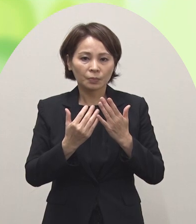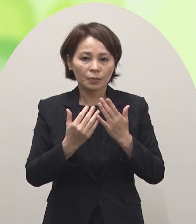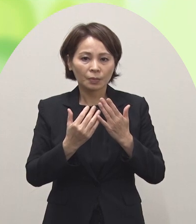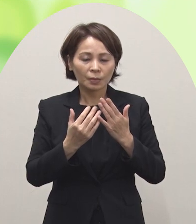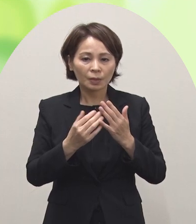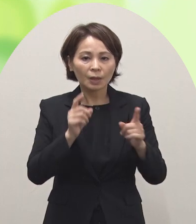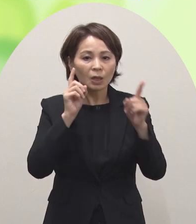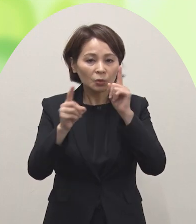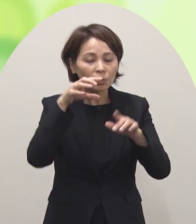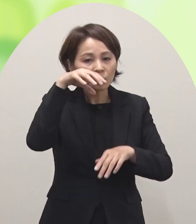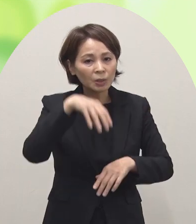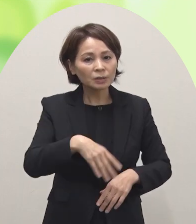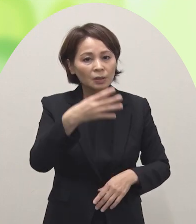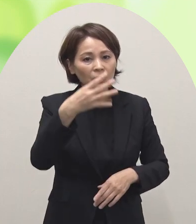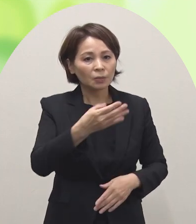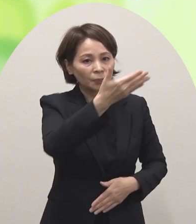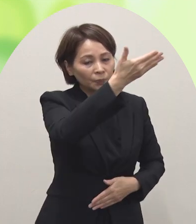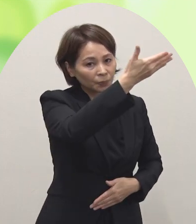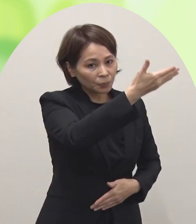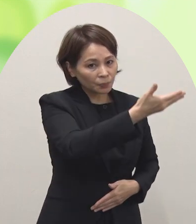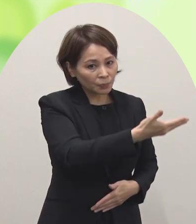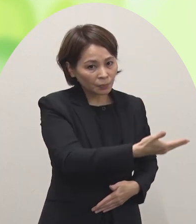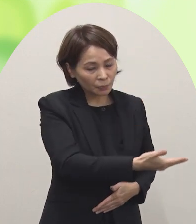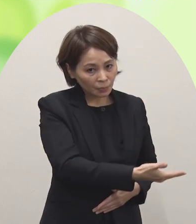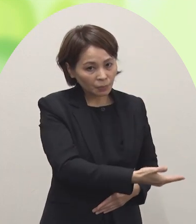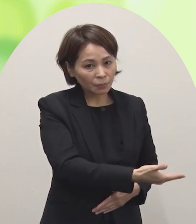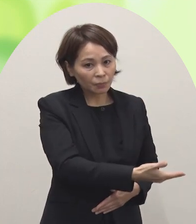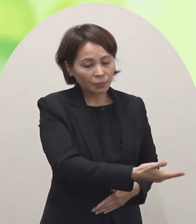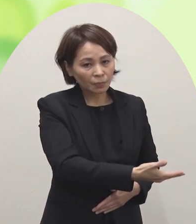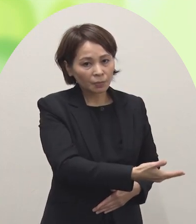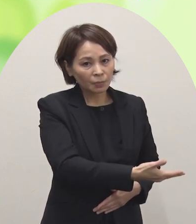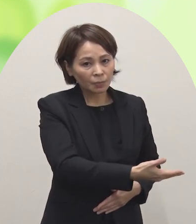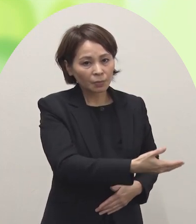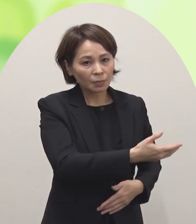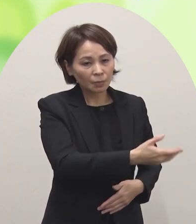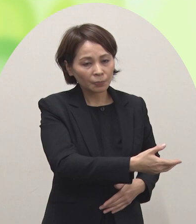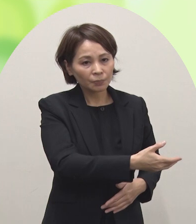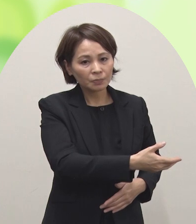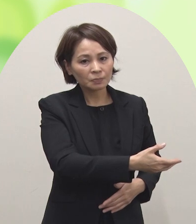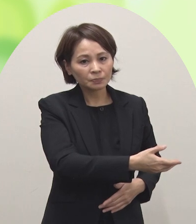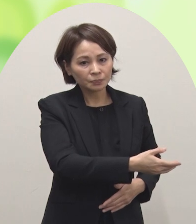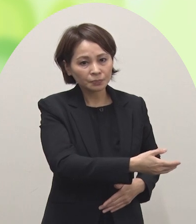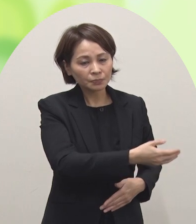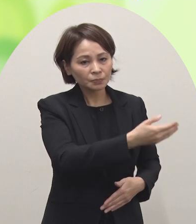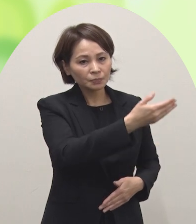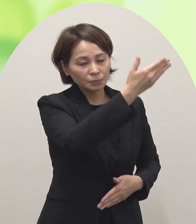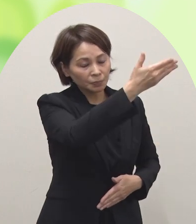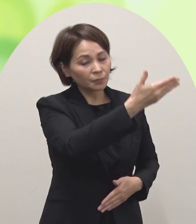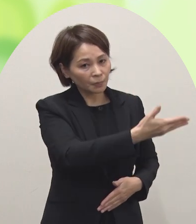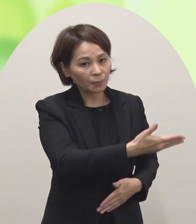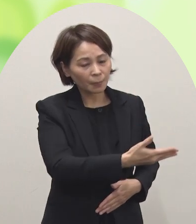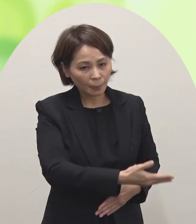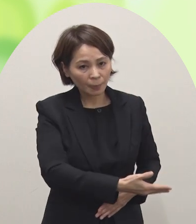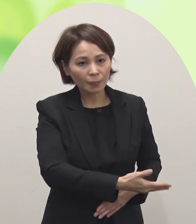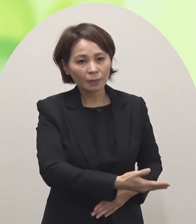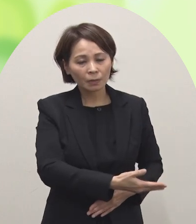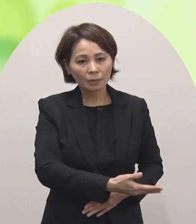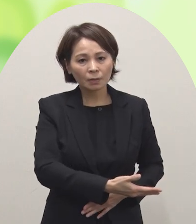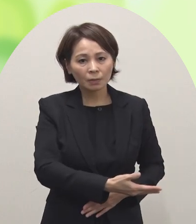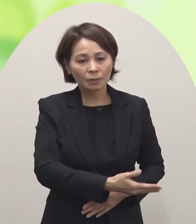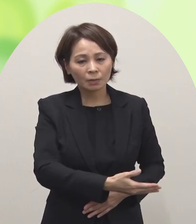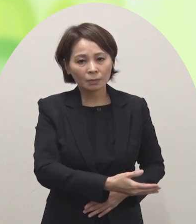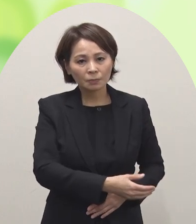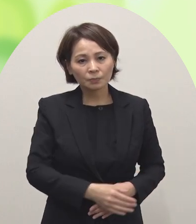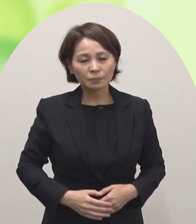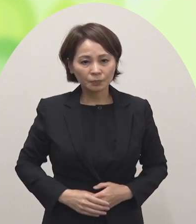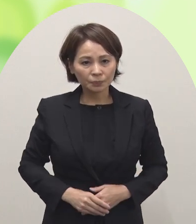Play Park and Asobi no Kichi are on the schedule you see. We also hold playparks and playgrounds at Kamazuka Park in